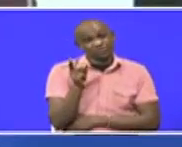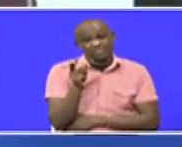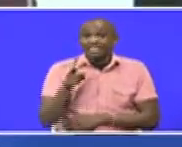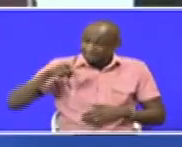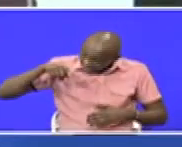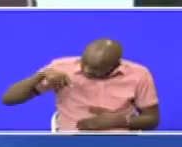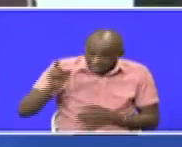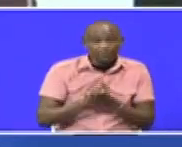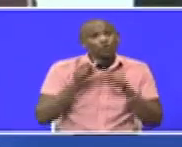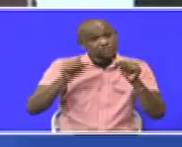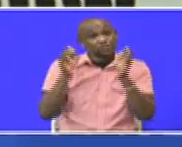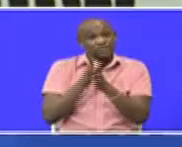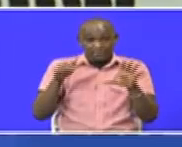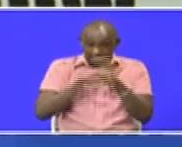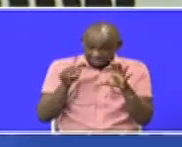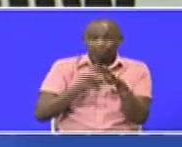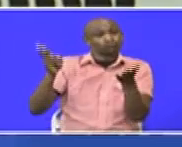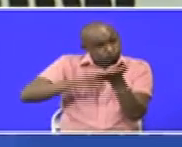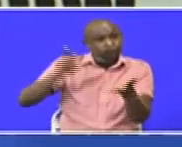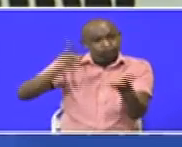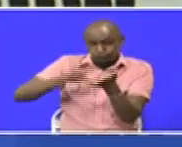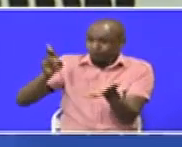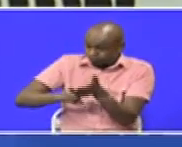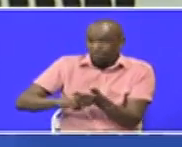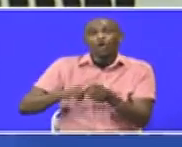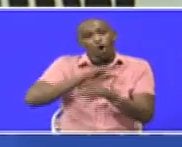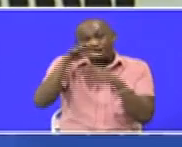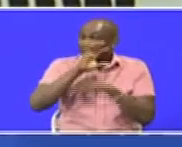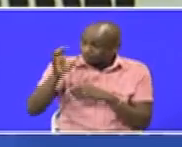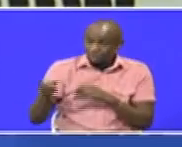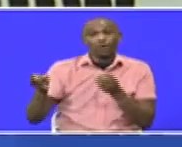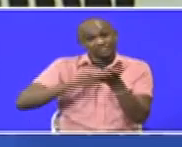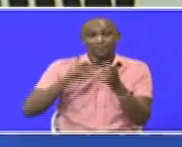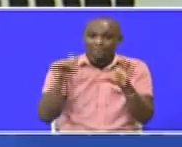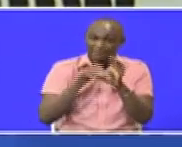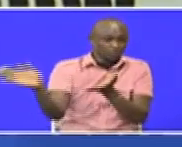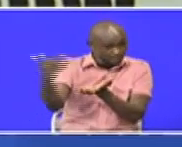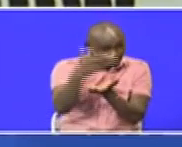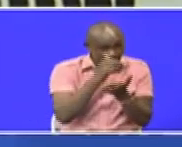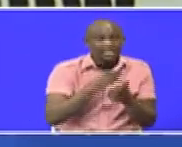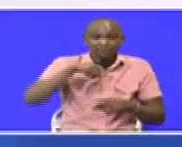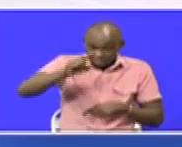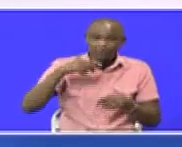he continues with a membership recruitment drive in all counties as he prepares for his